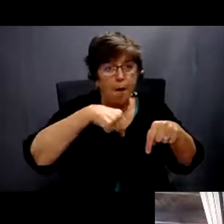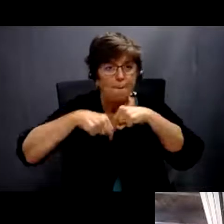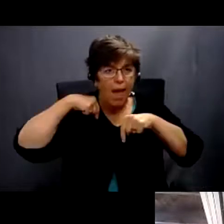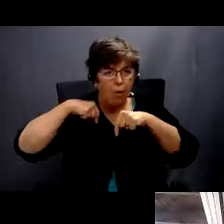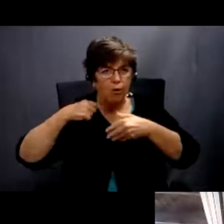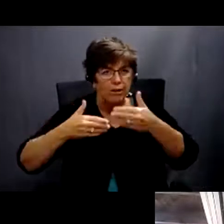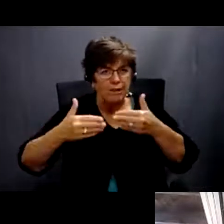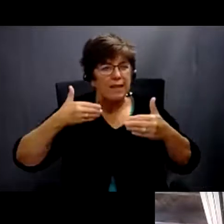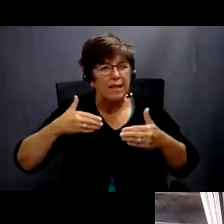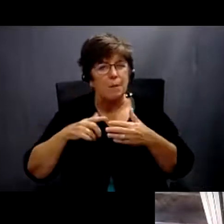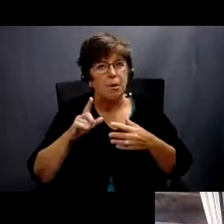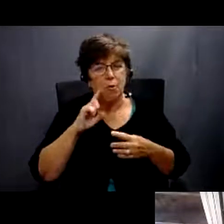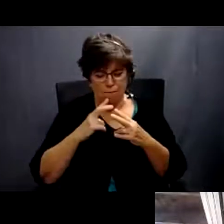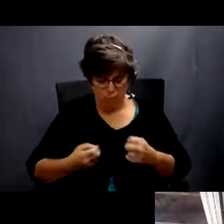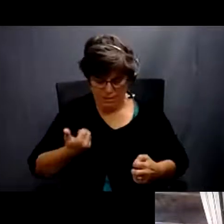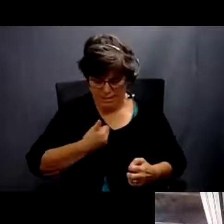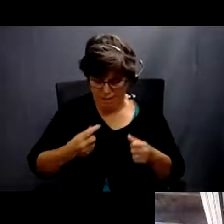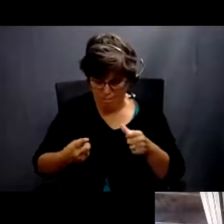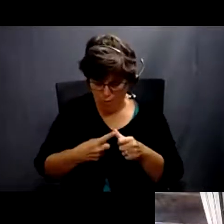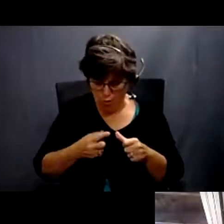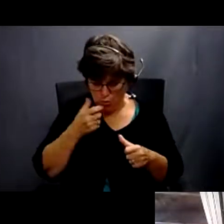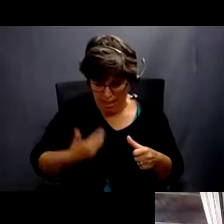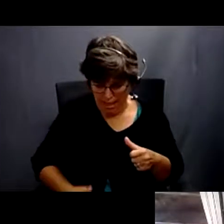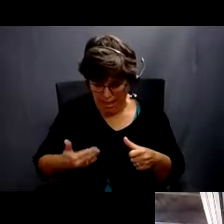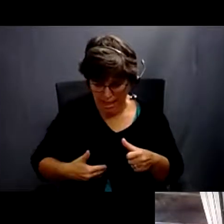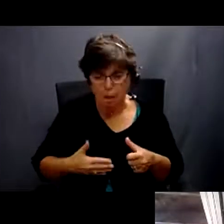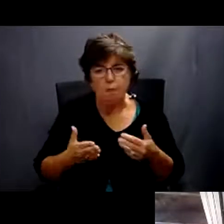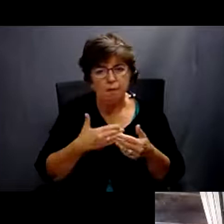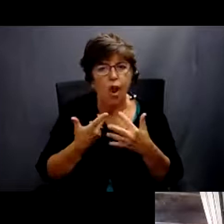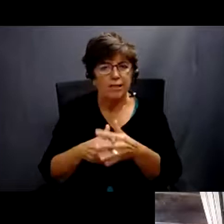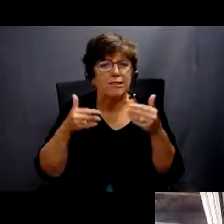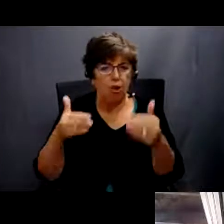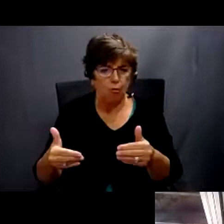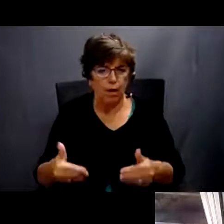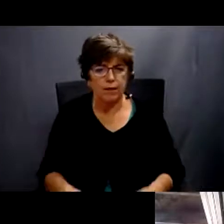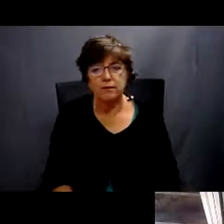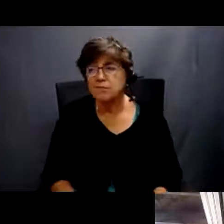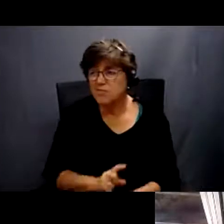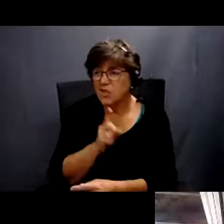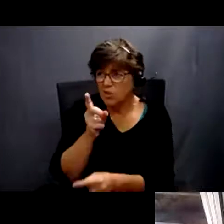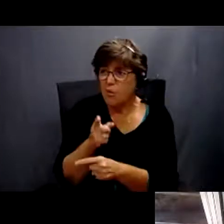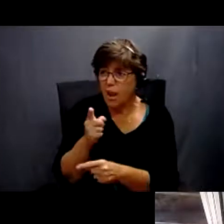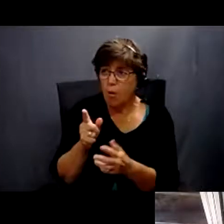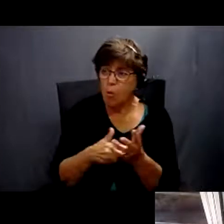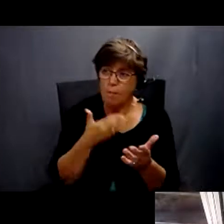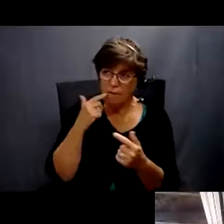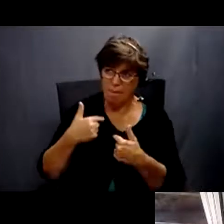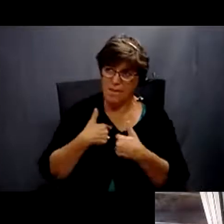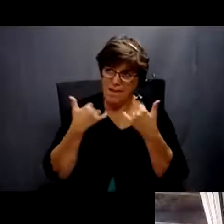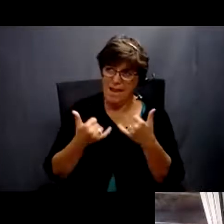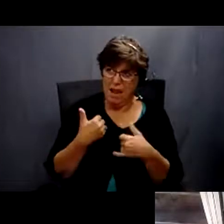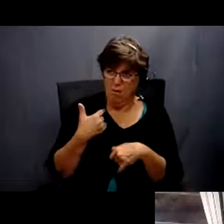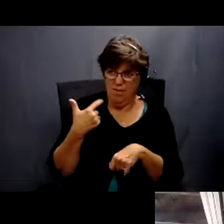A lot of self-awareness shown there and reflection, right? About like, what's going to serve me most at this time and what am I learning right now?